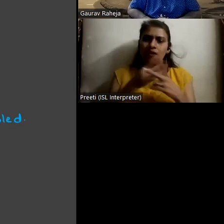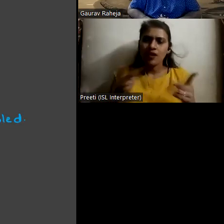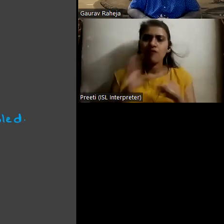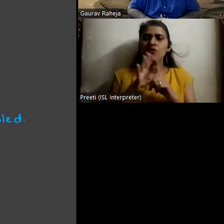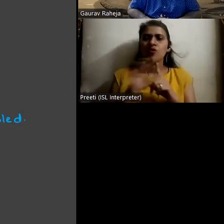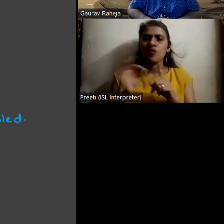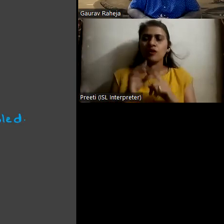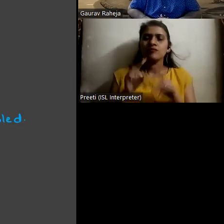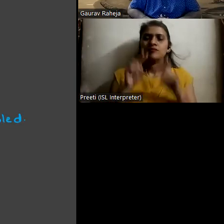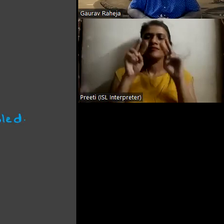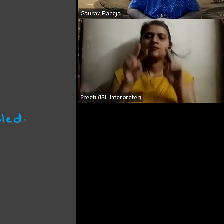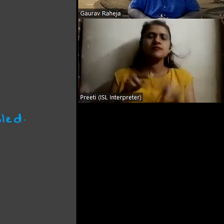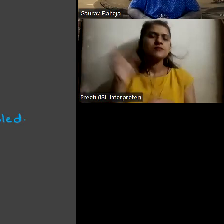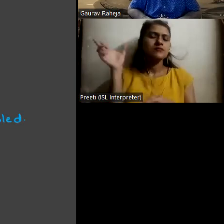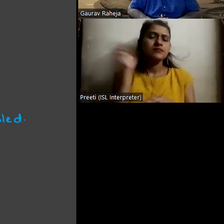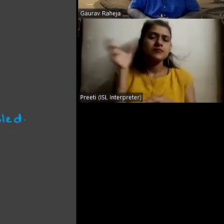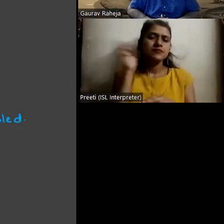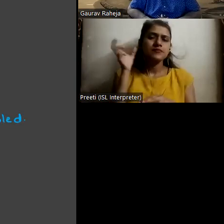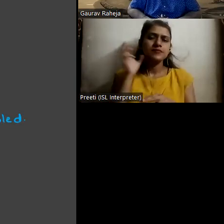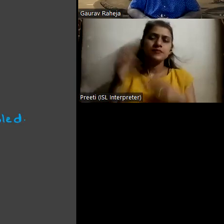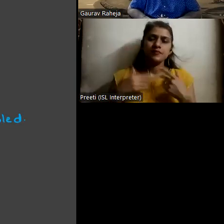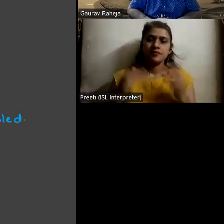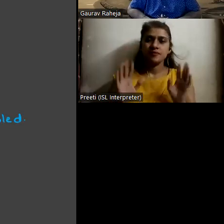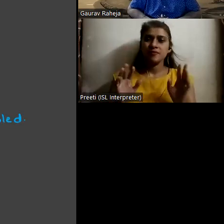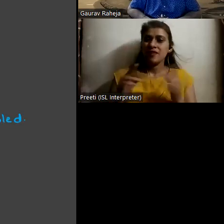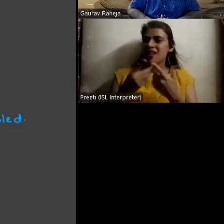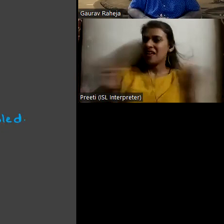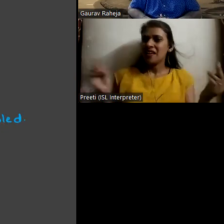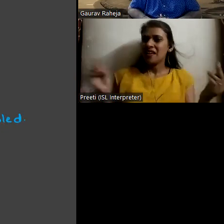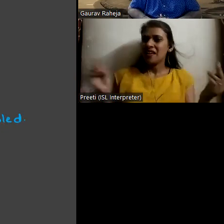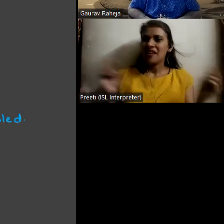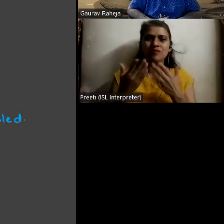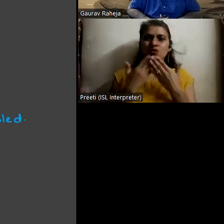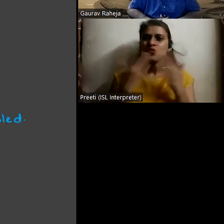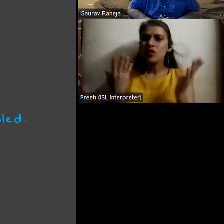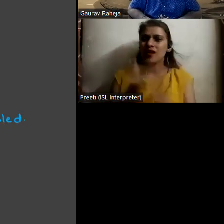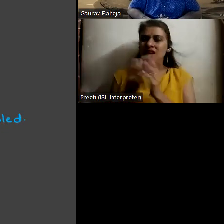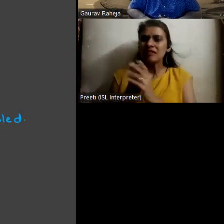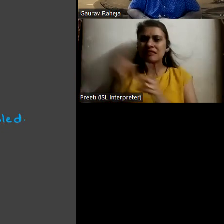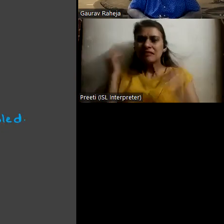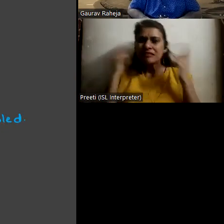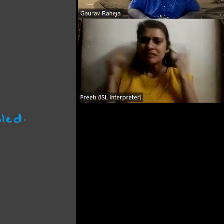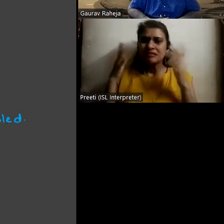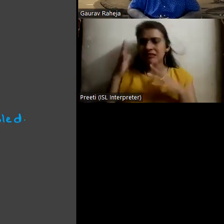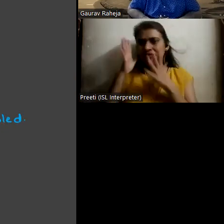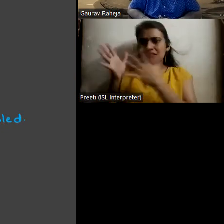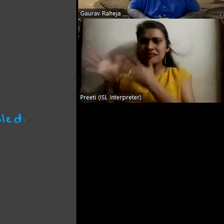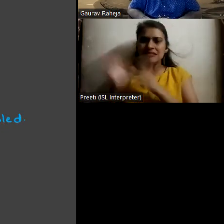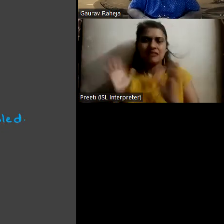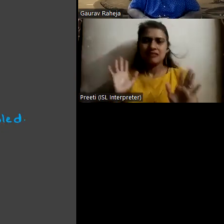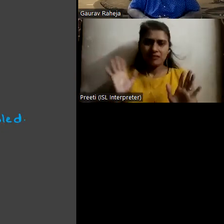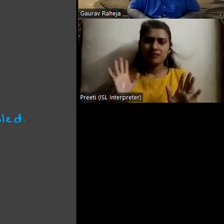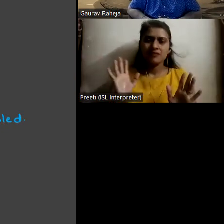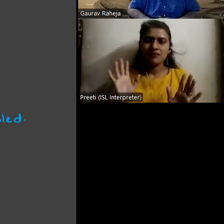the help of a screen reader, so it means disturb him in his study or in every time. So there, I